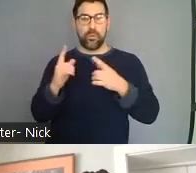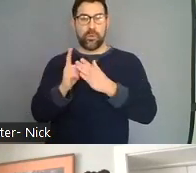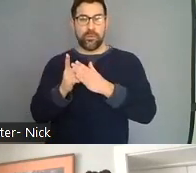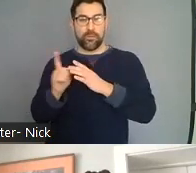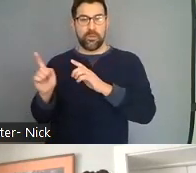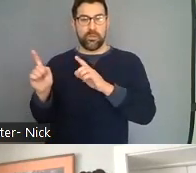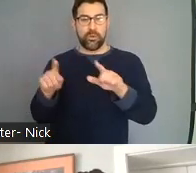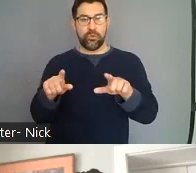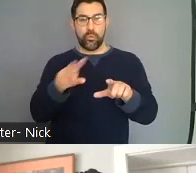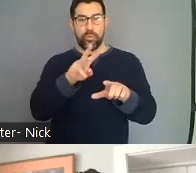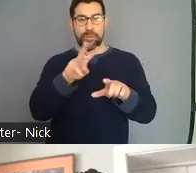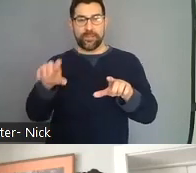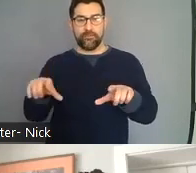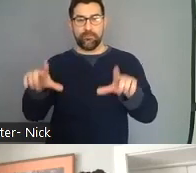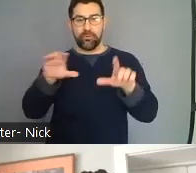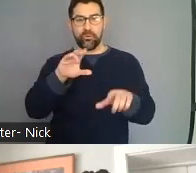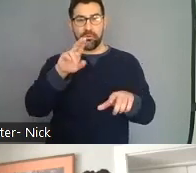our website,